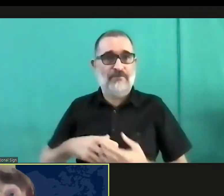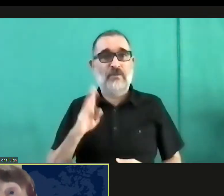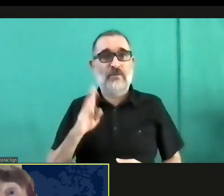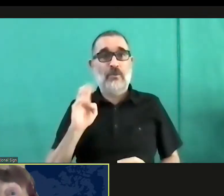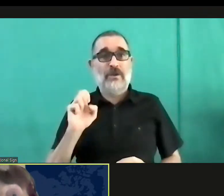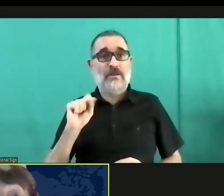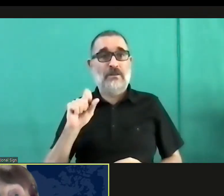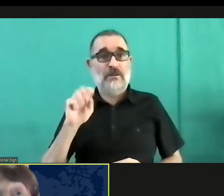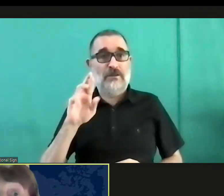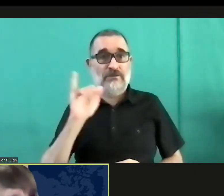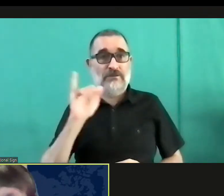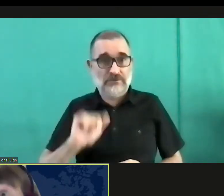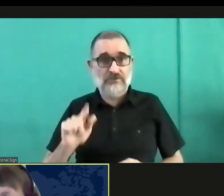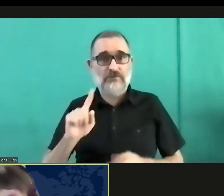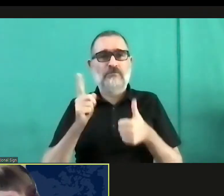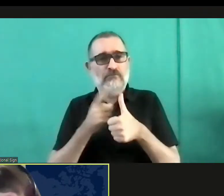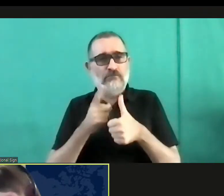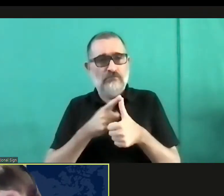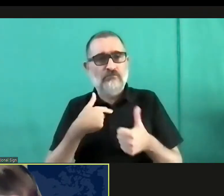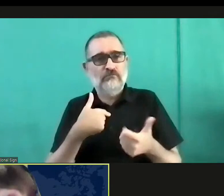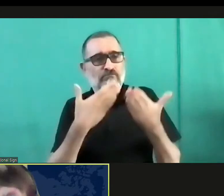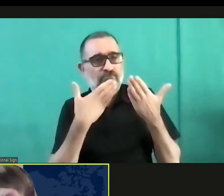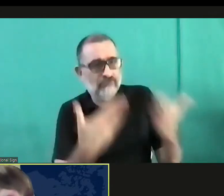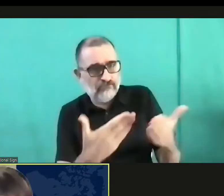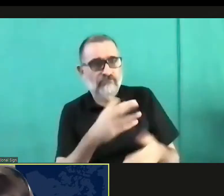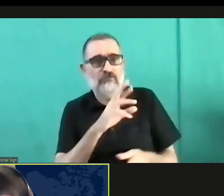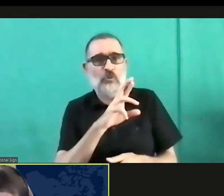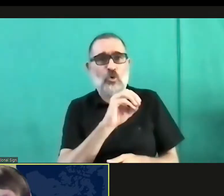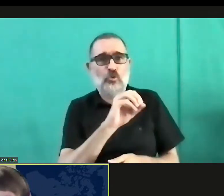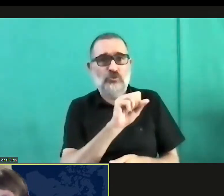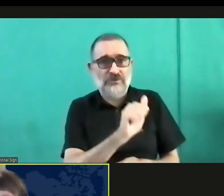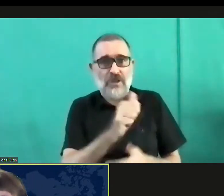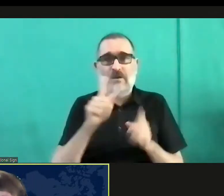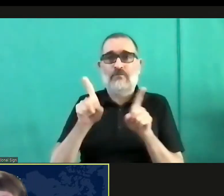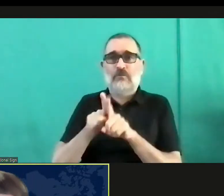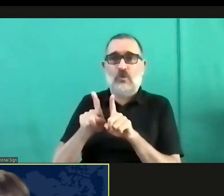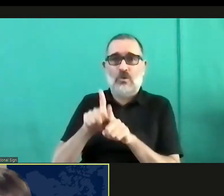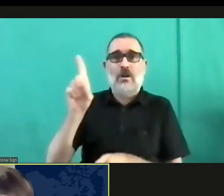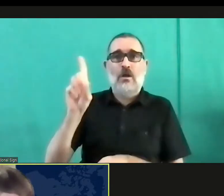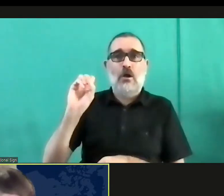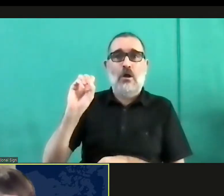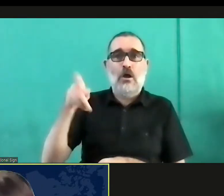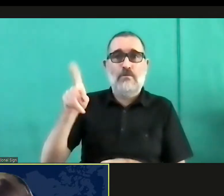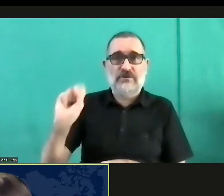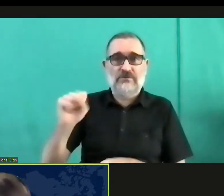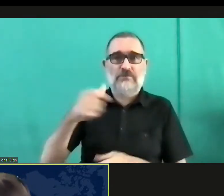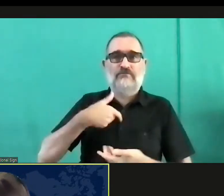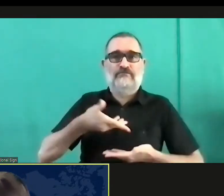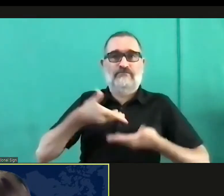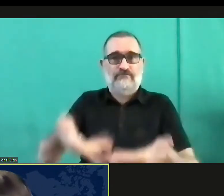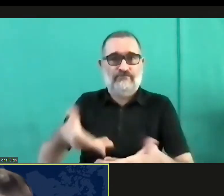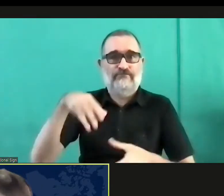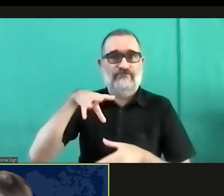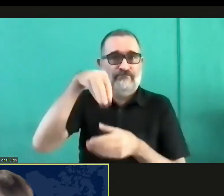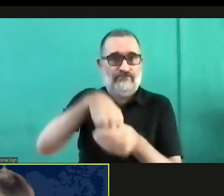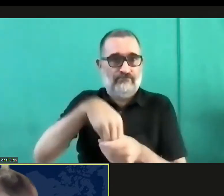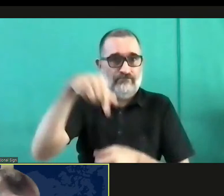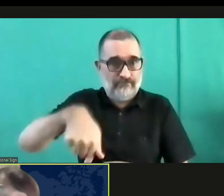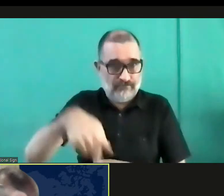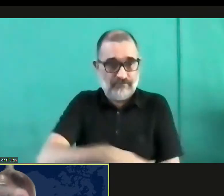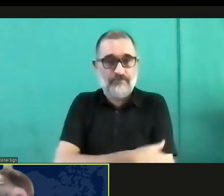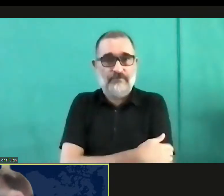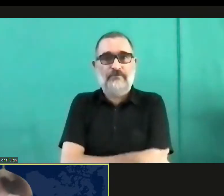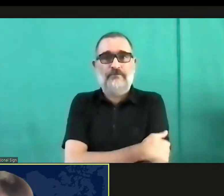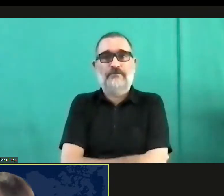brief overview of where we were before and where we are now. This allows us to see the tremendous growth and change civil society